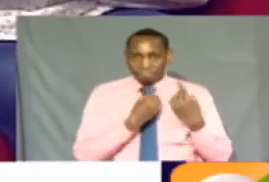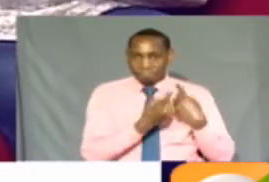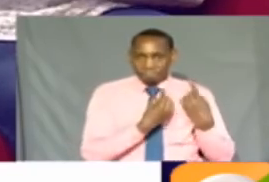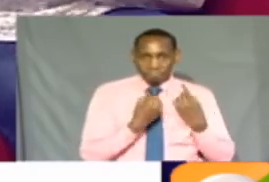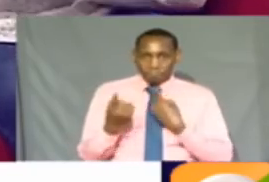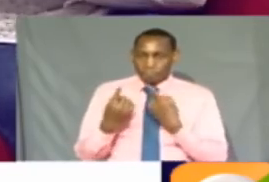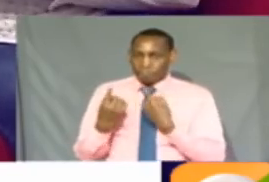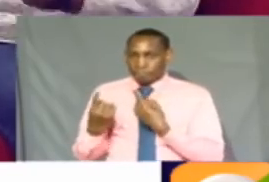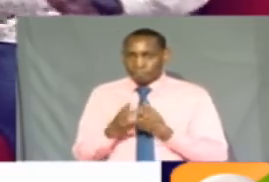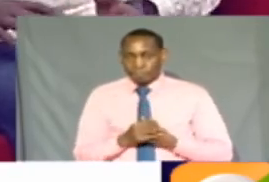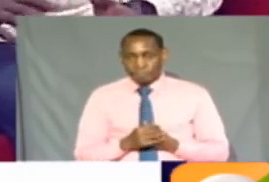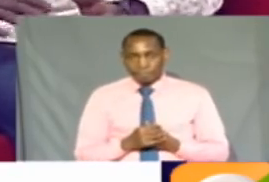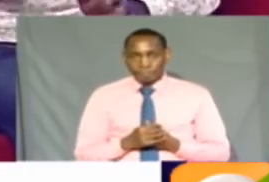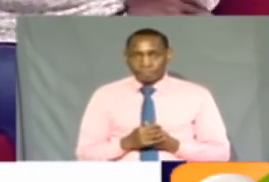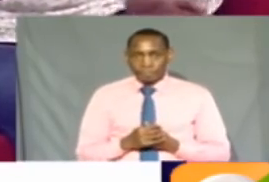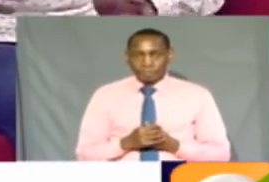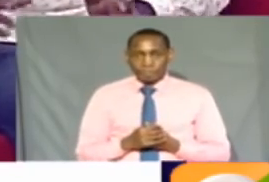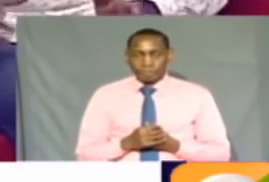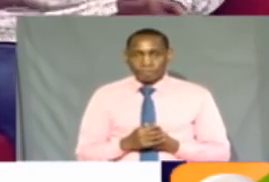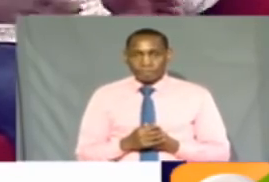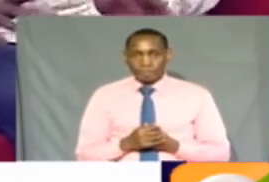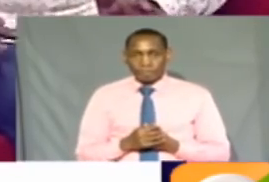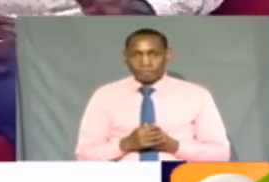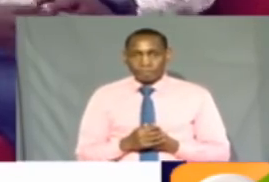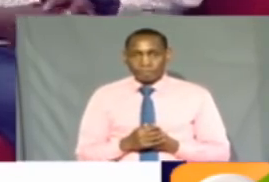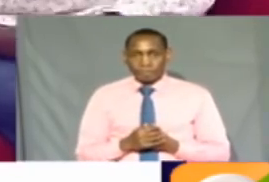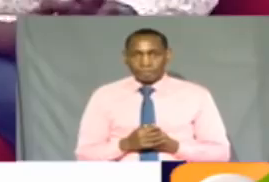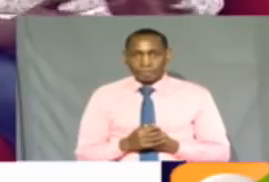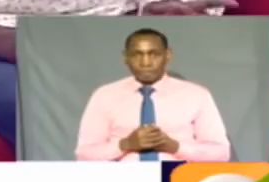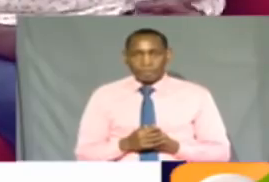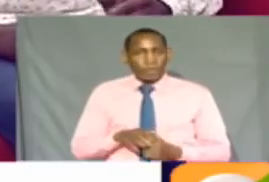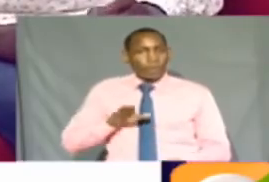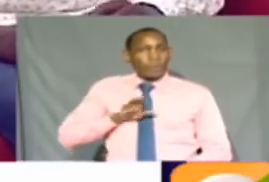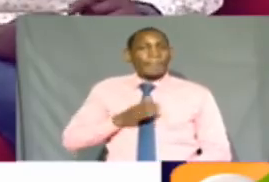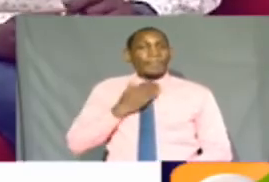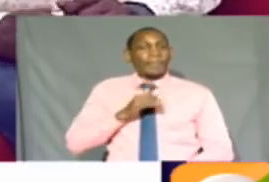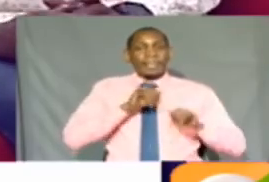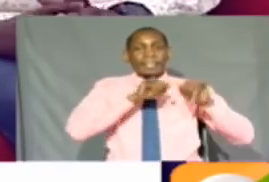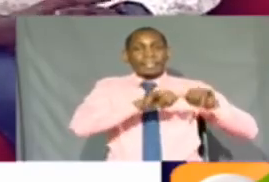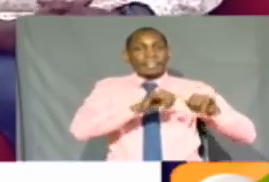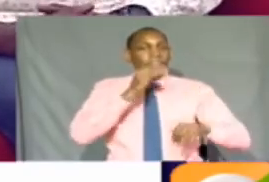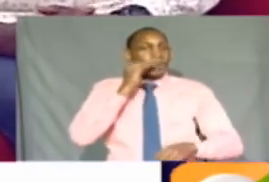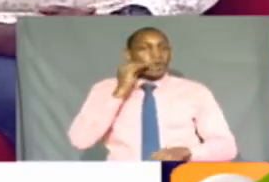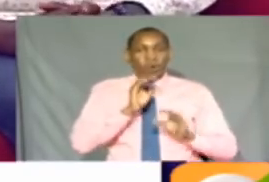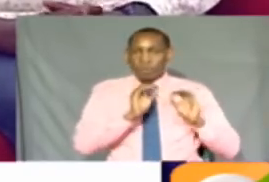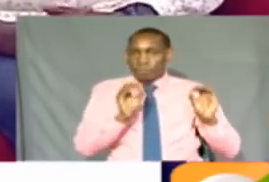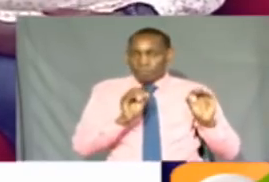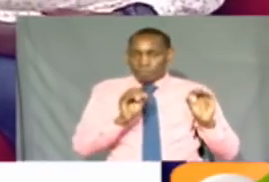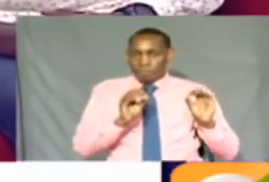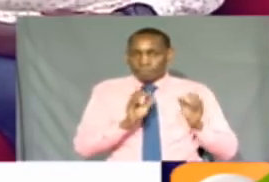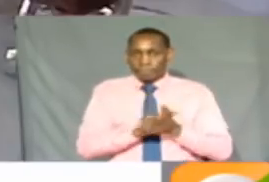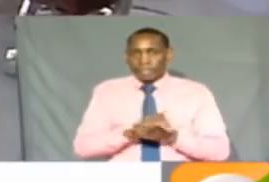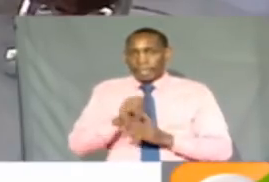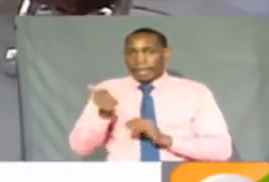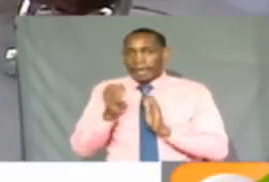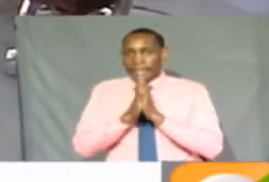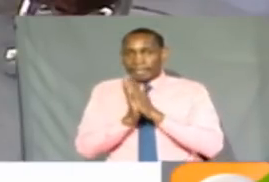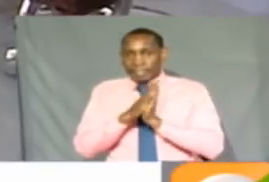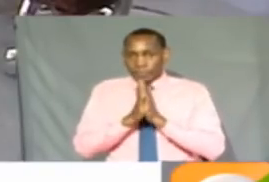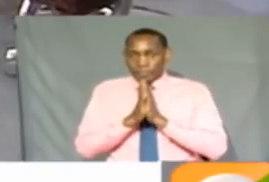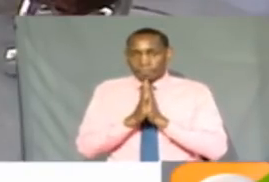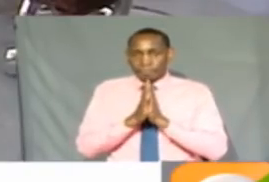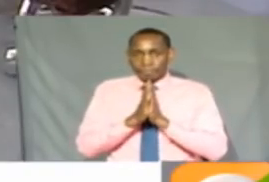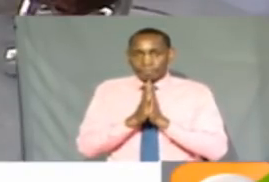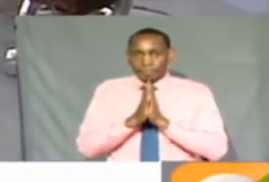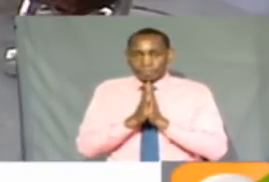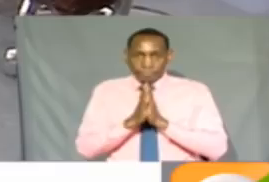It's not a bad thing that not every woman is, in our generation, sure. Women don't want to stay at home. So you see, there's a guy who wrote, he's a house husband. It took me a whole